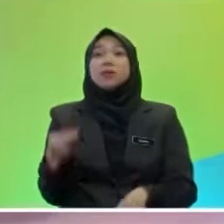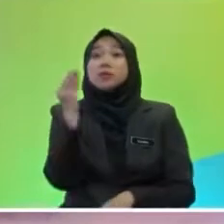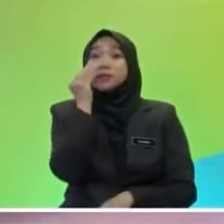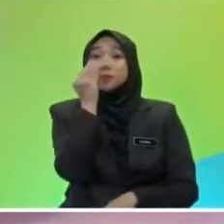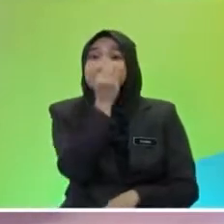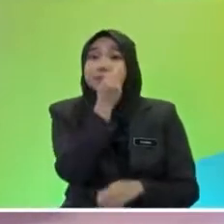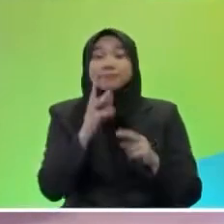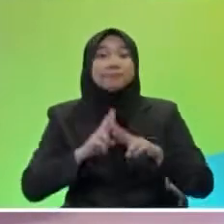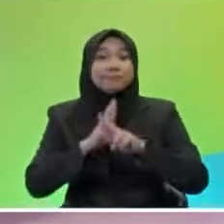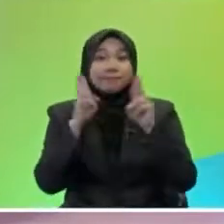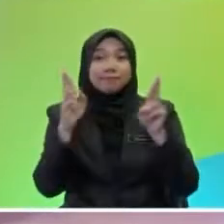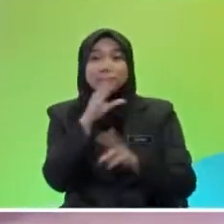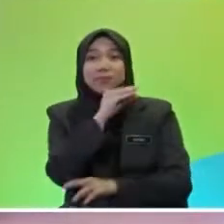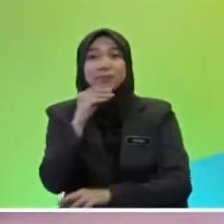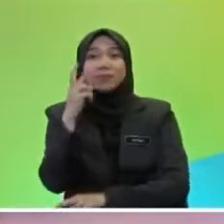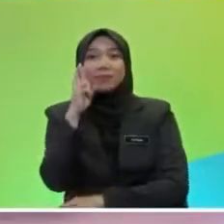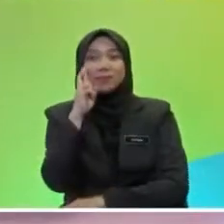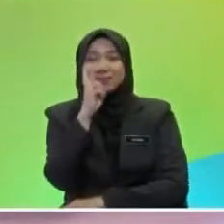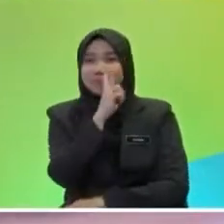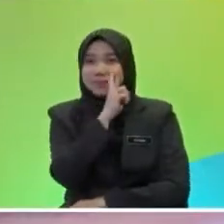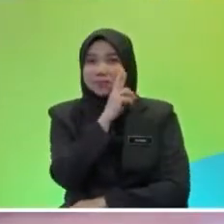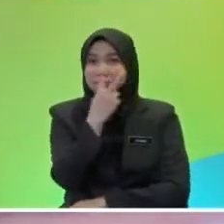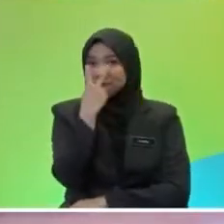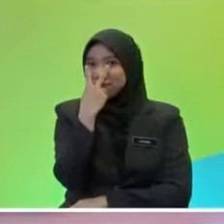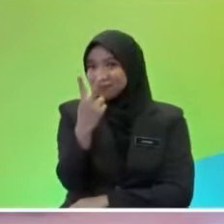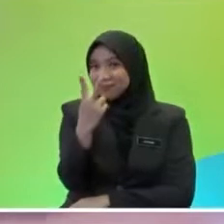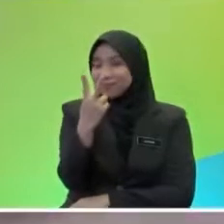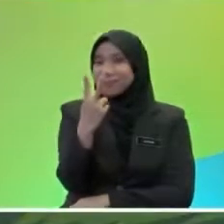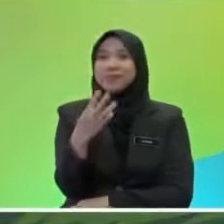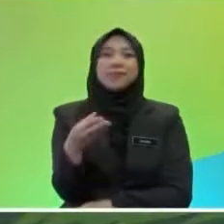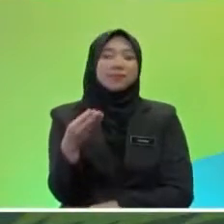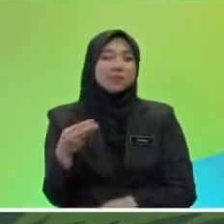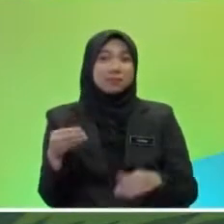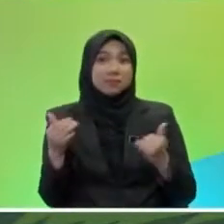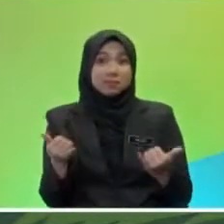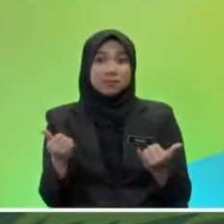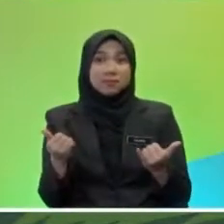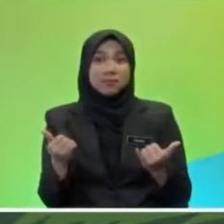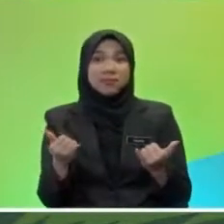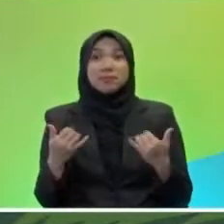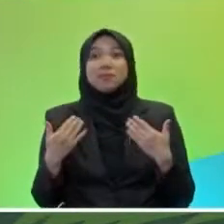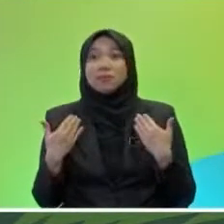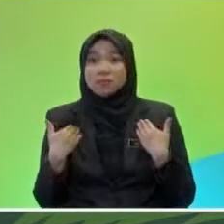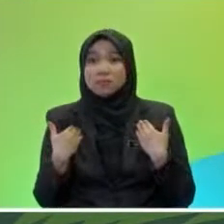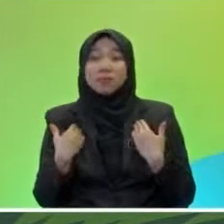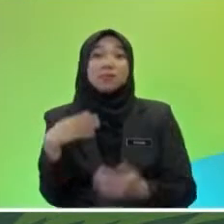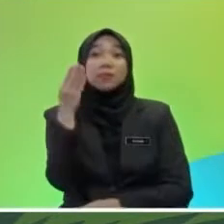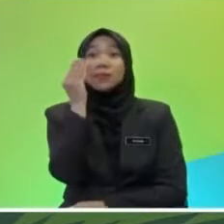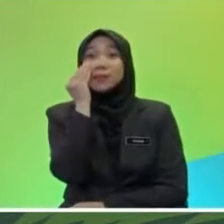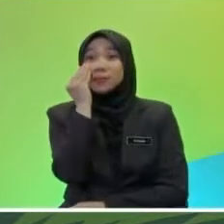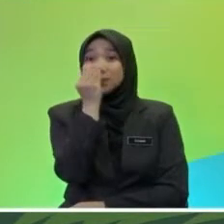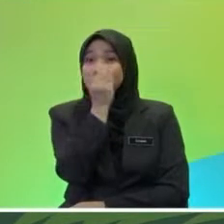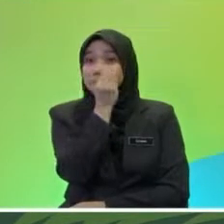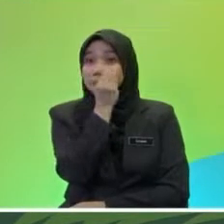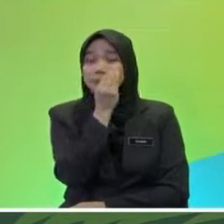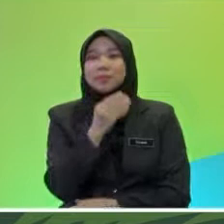here, right? Mm-hmm. Okay, when you look at this flower, the hibiscus plant and the rose plant are flowering plants. These two are